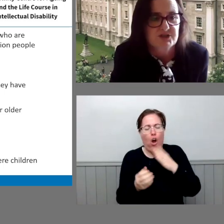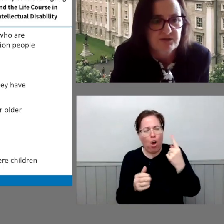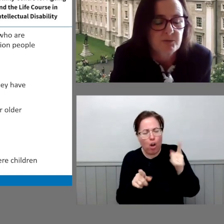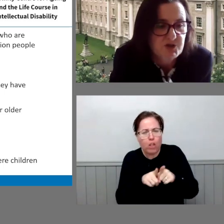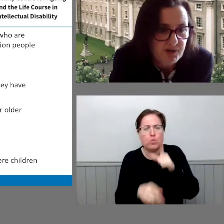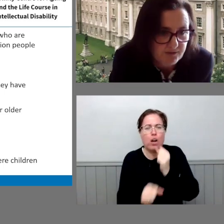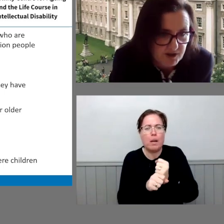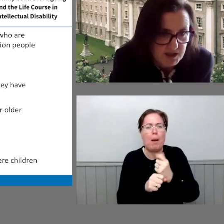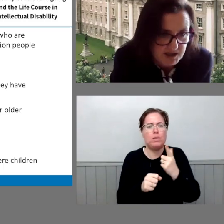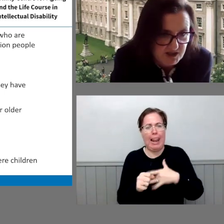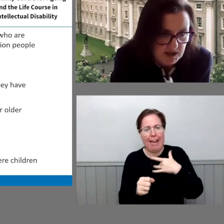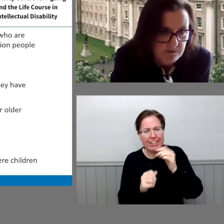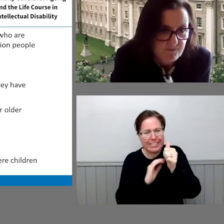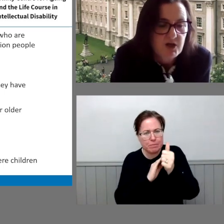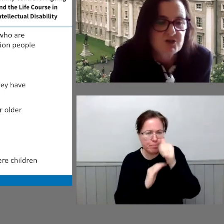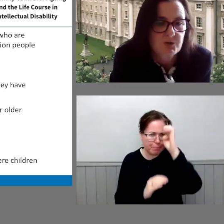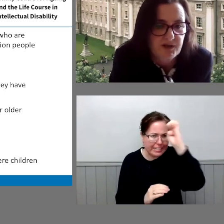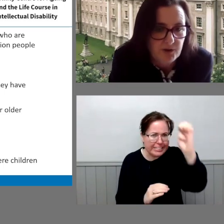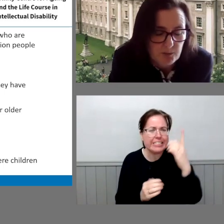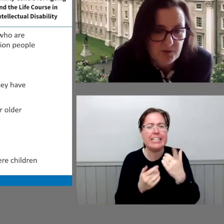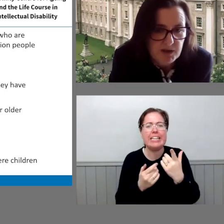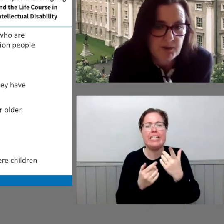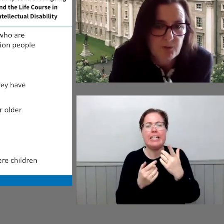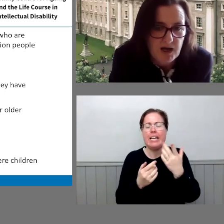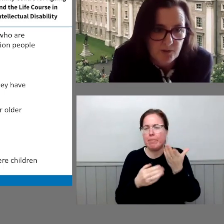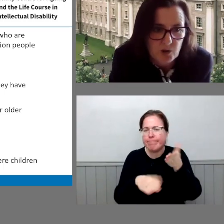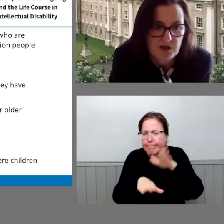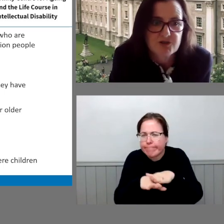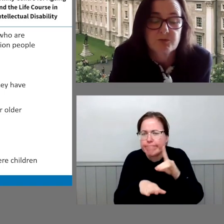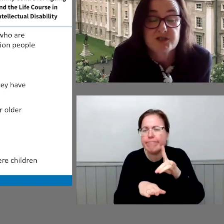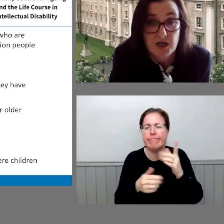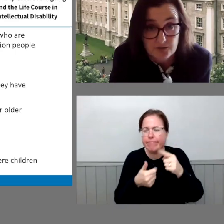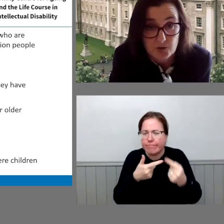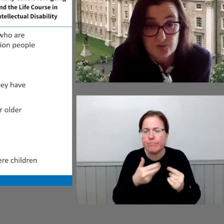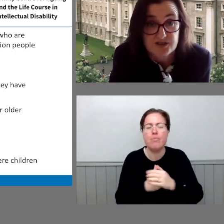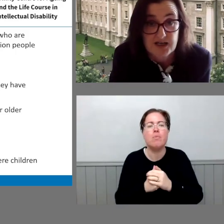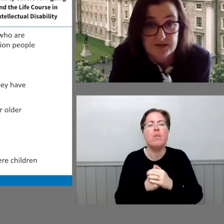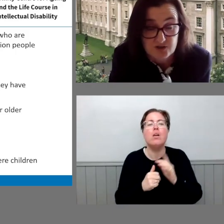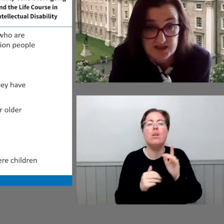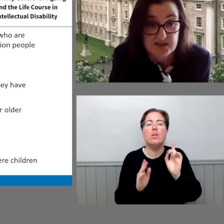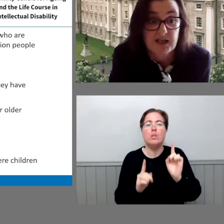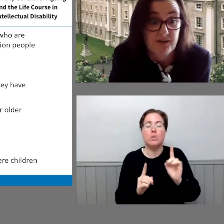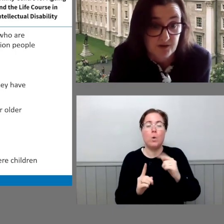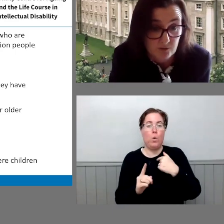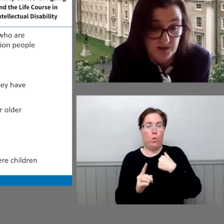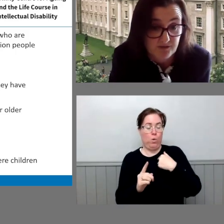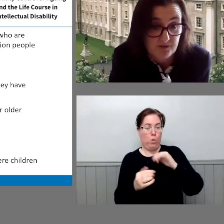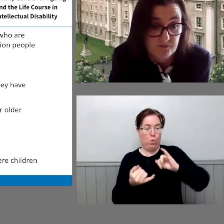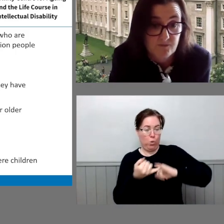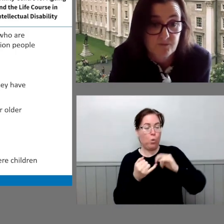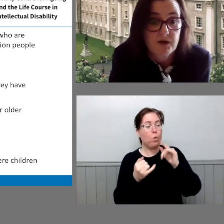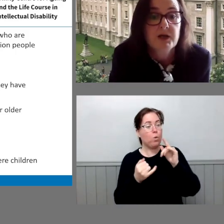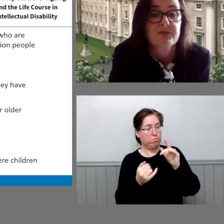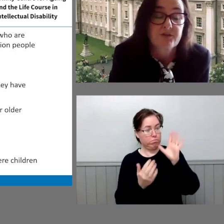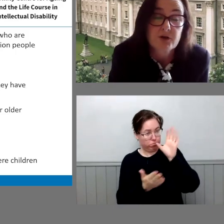So a study from 2019 showed that the number of people around the world who are diagnosed as autistic has